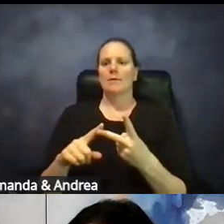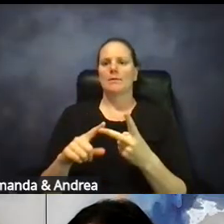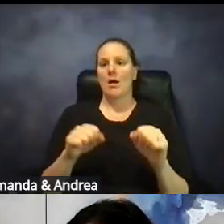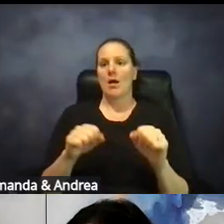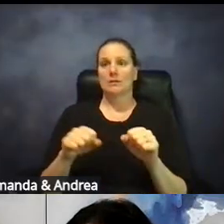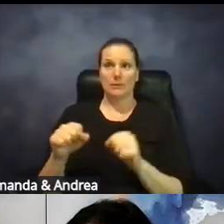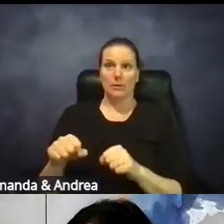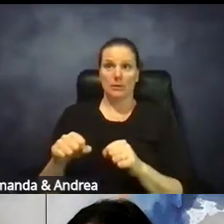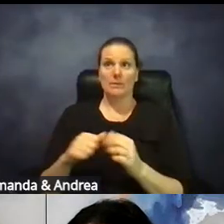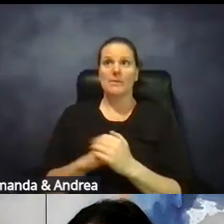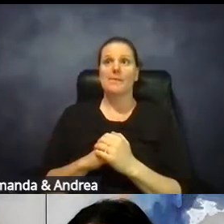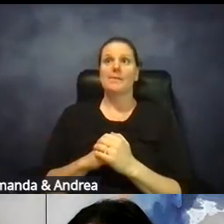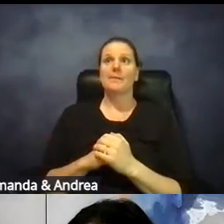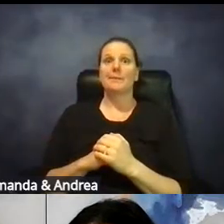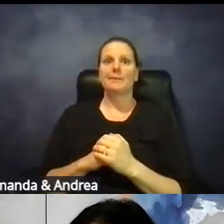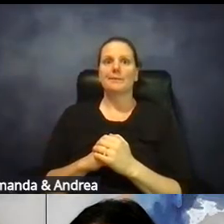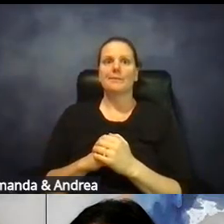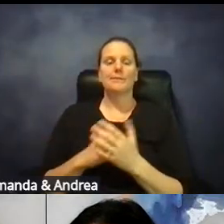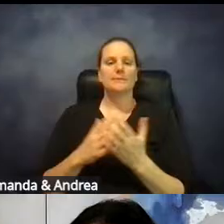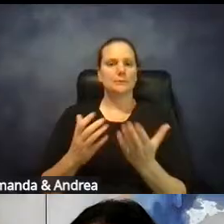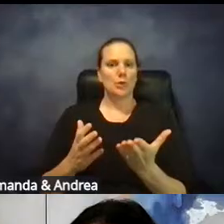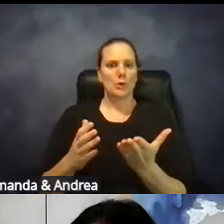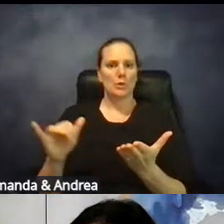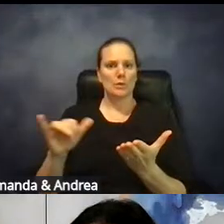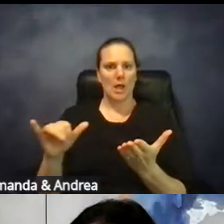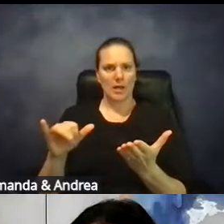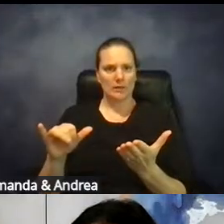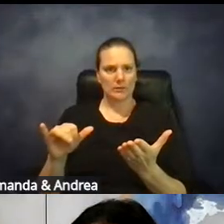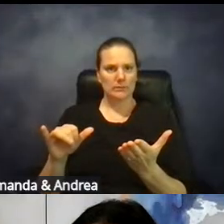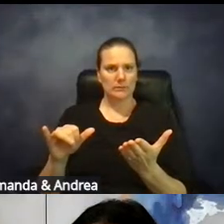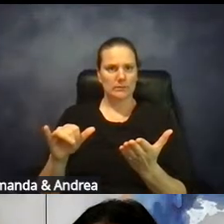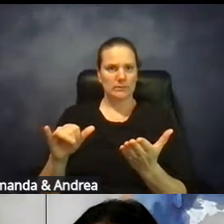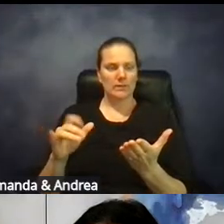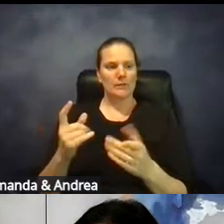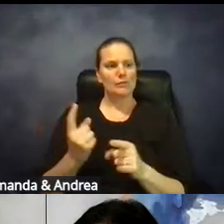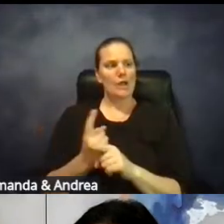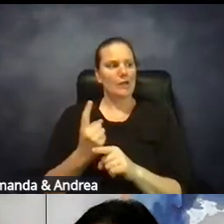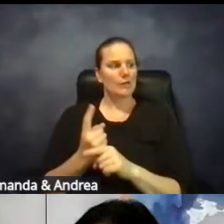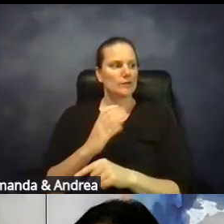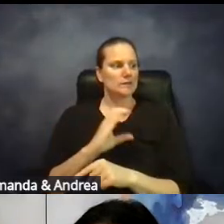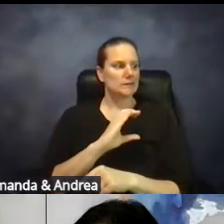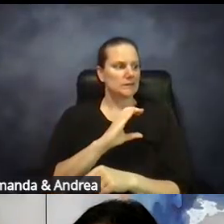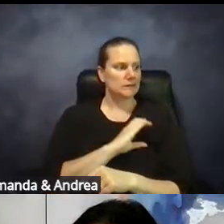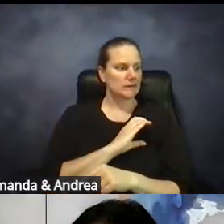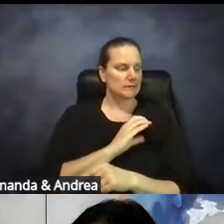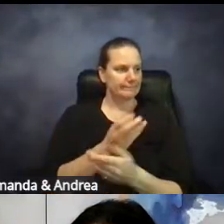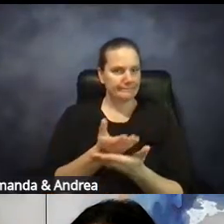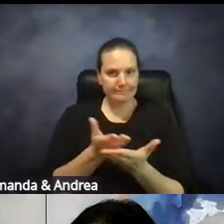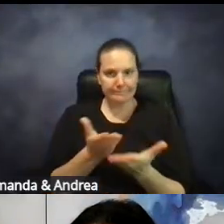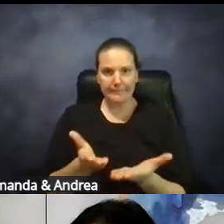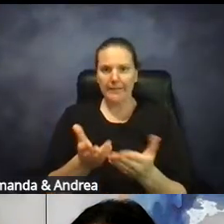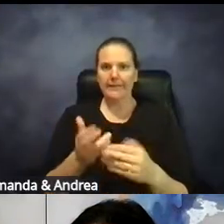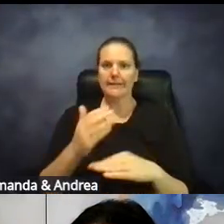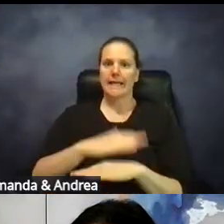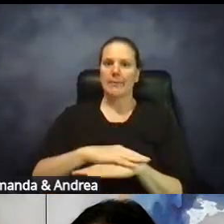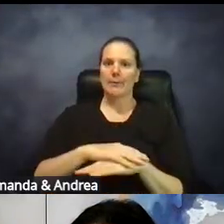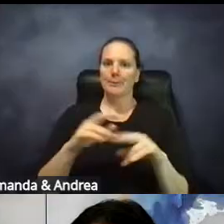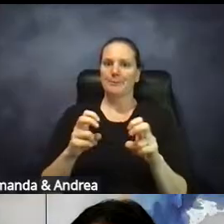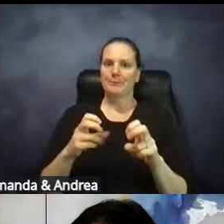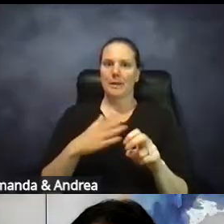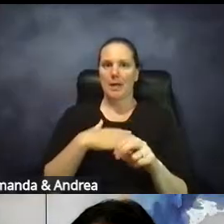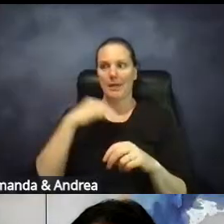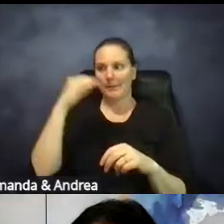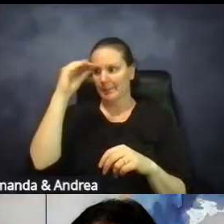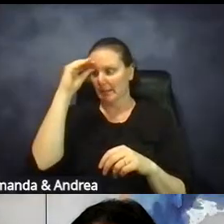possibilities. So just to be a regular citizen at the table and have my opinions